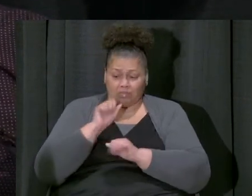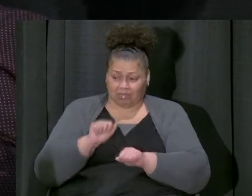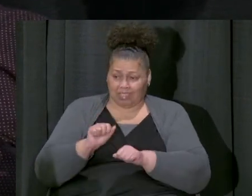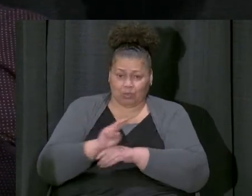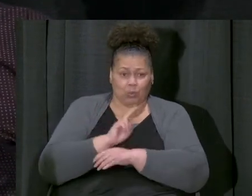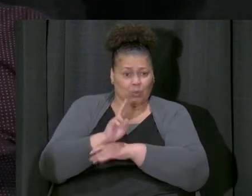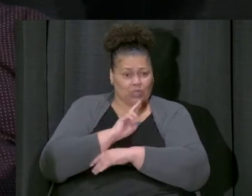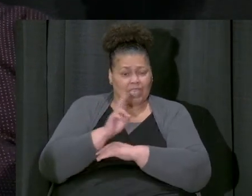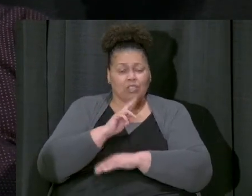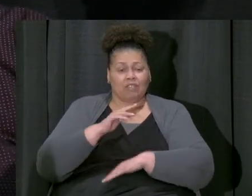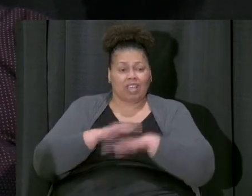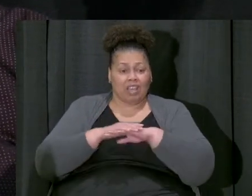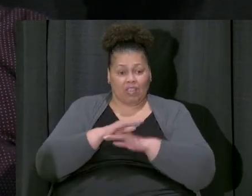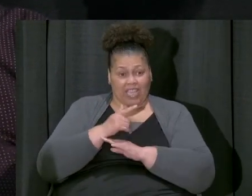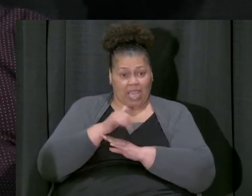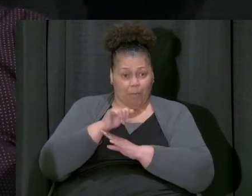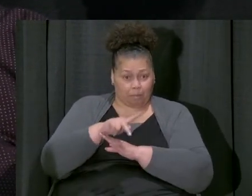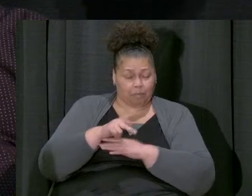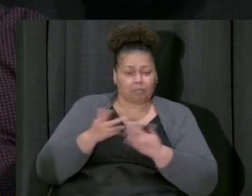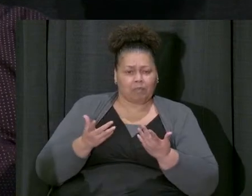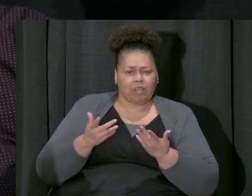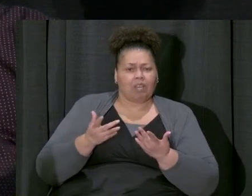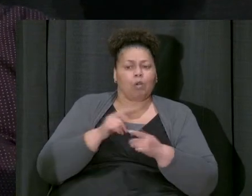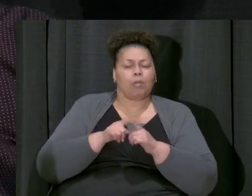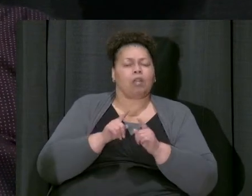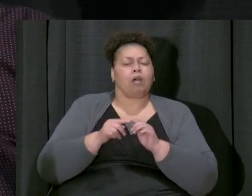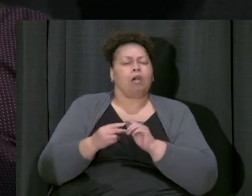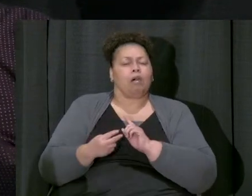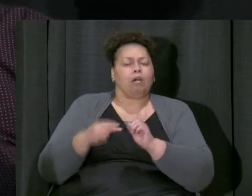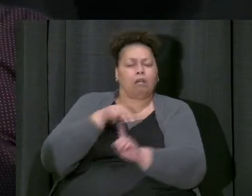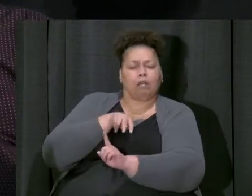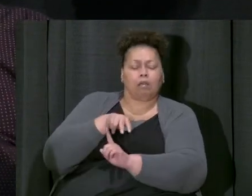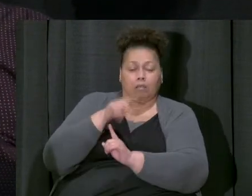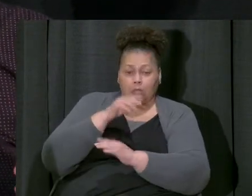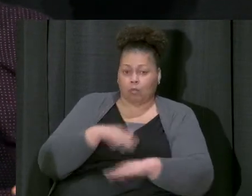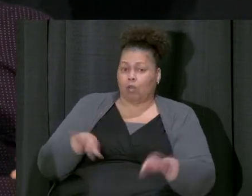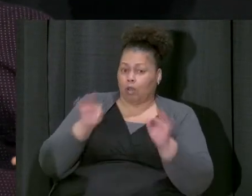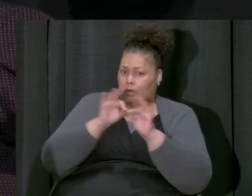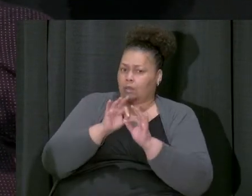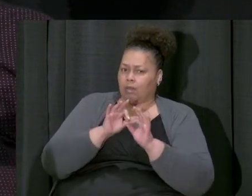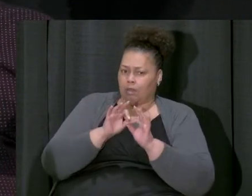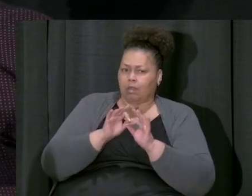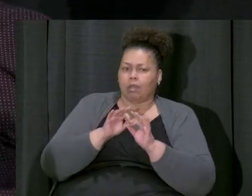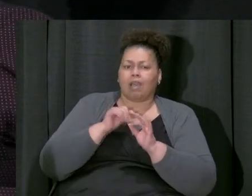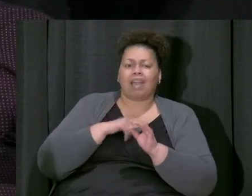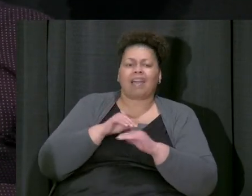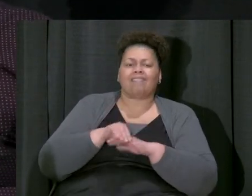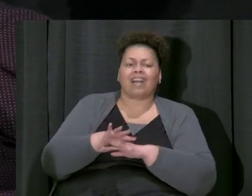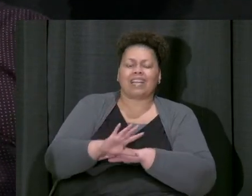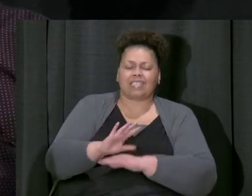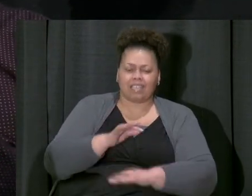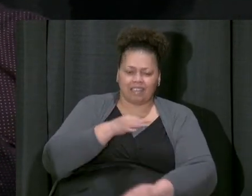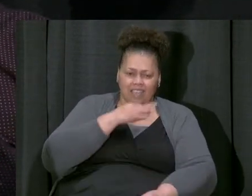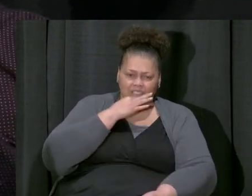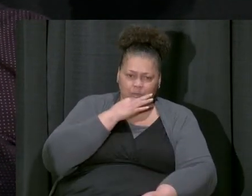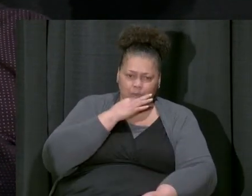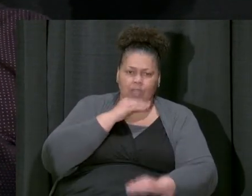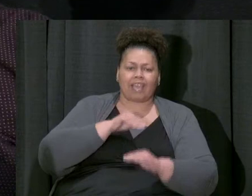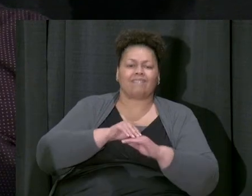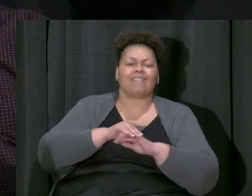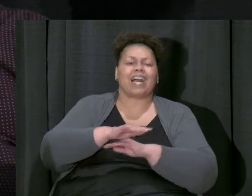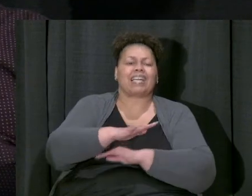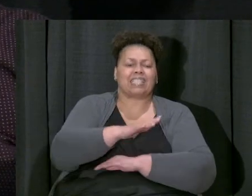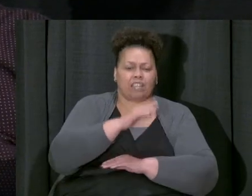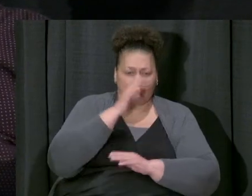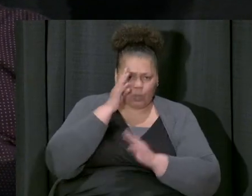these gaps, but I think it's also important to think about it from the perspective of advising the experts, advising the creators, right? I know